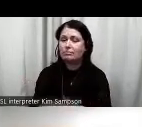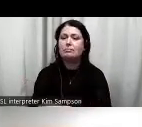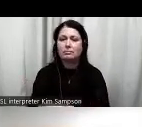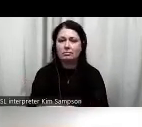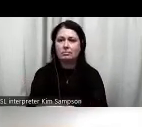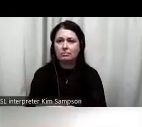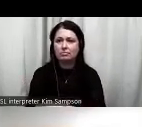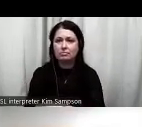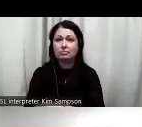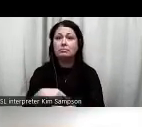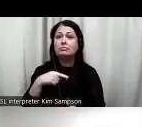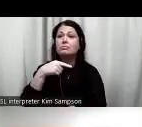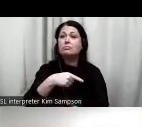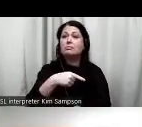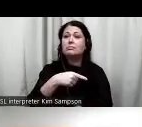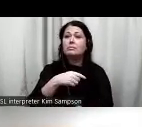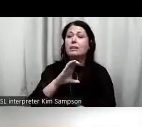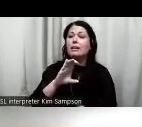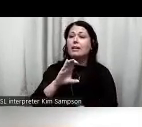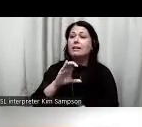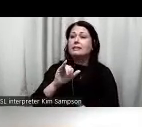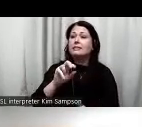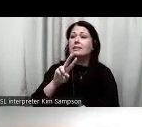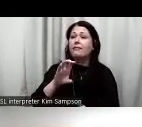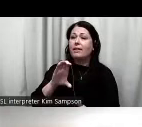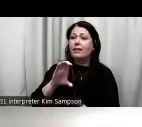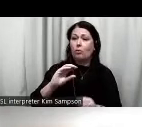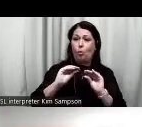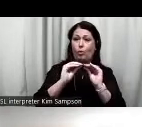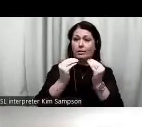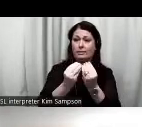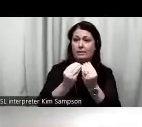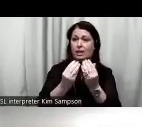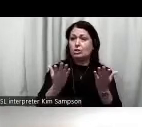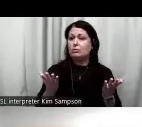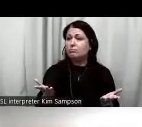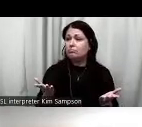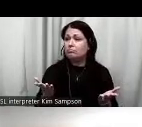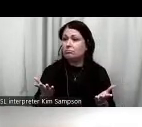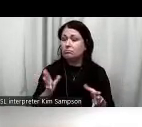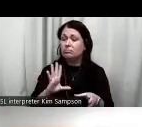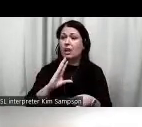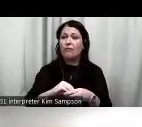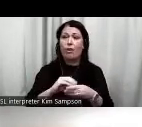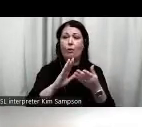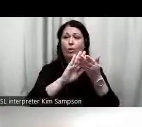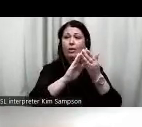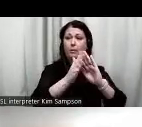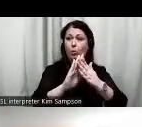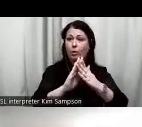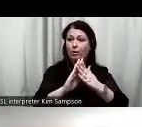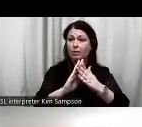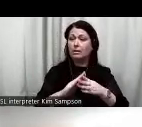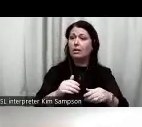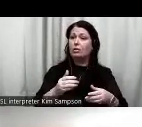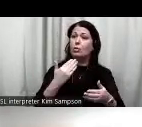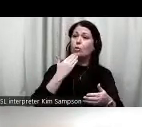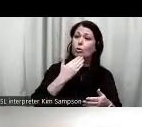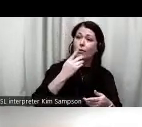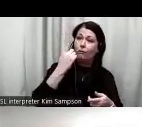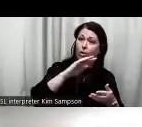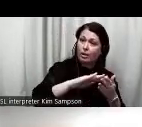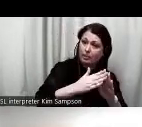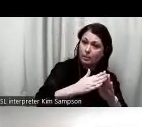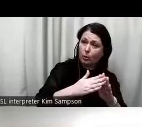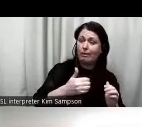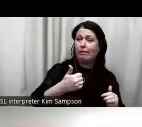Keep in mind, civic organizations can do something good for the community as well as for yourself and your own